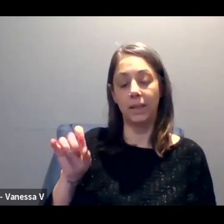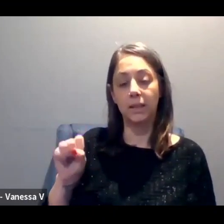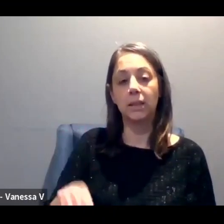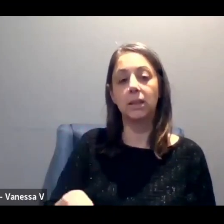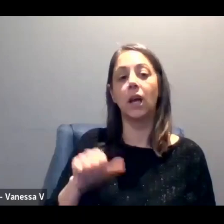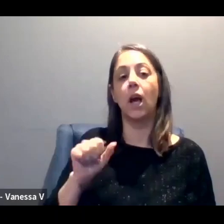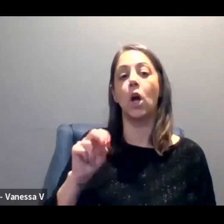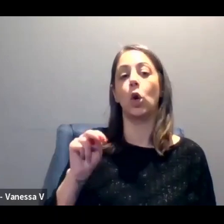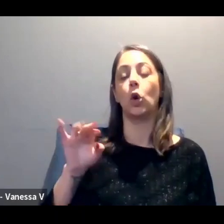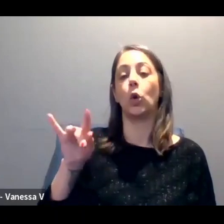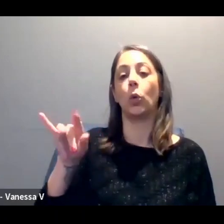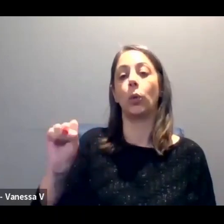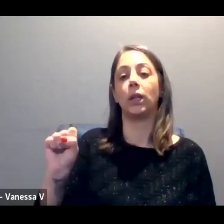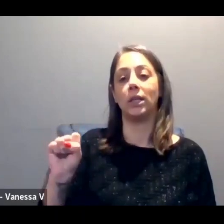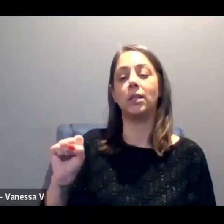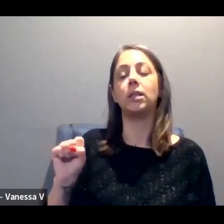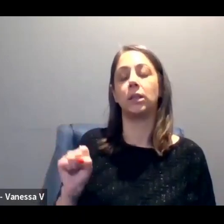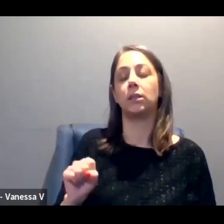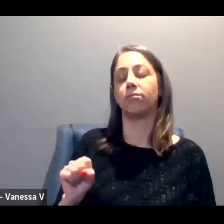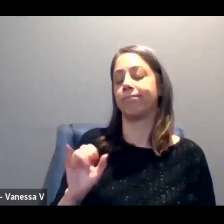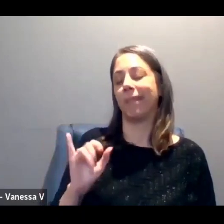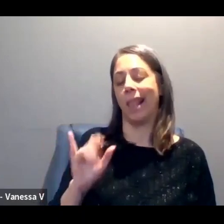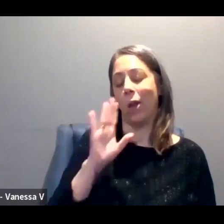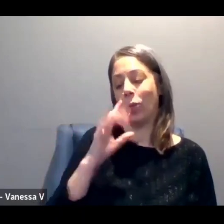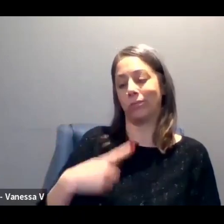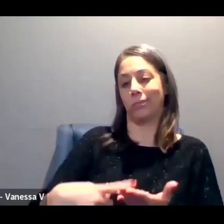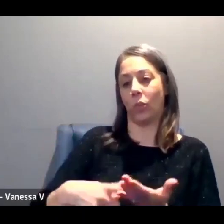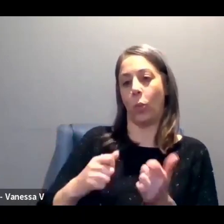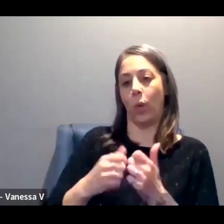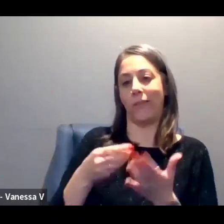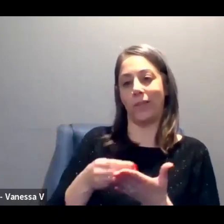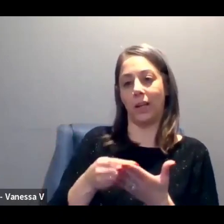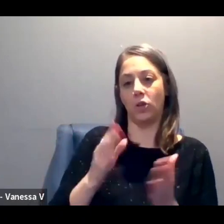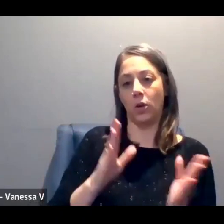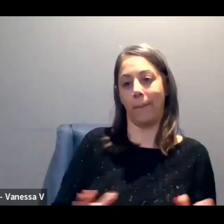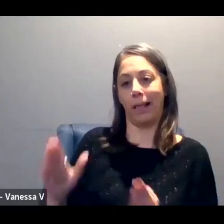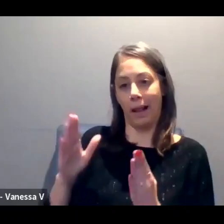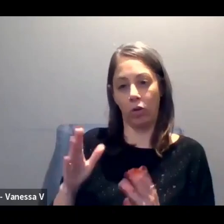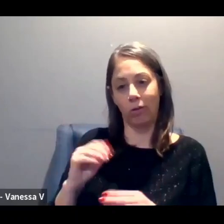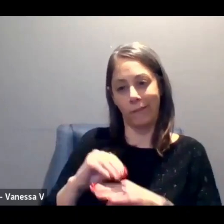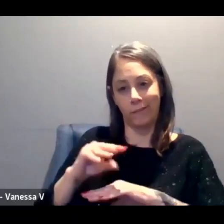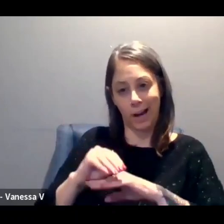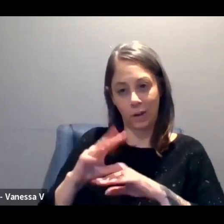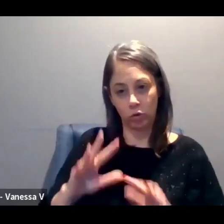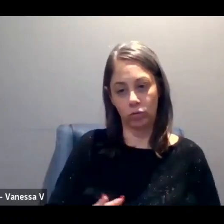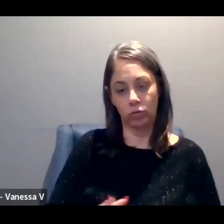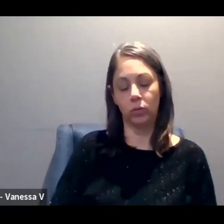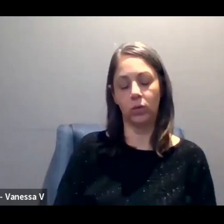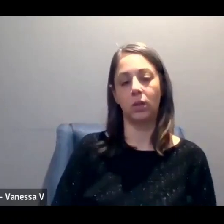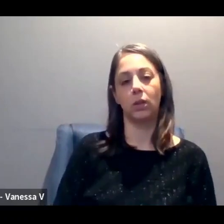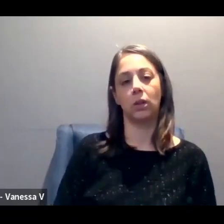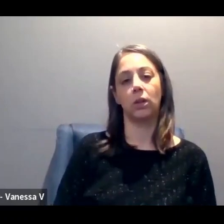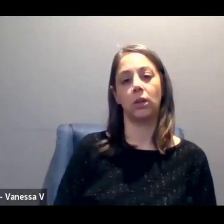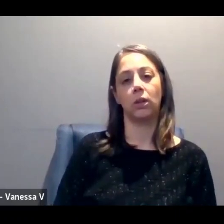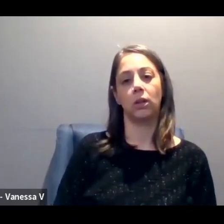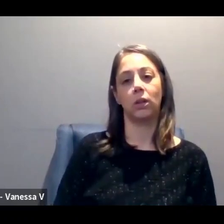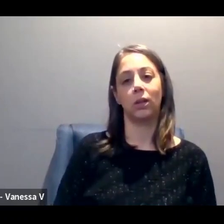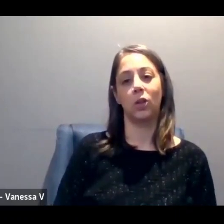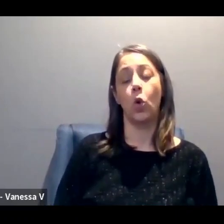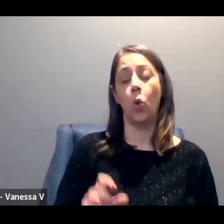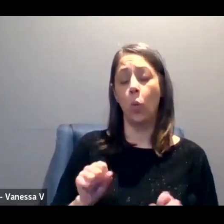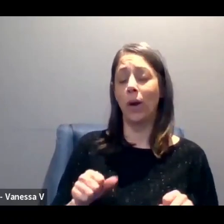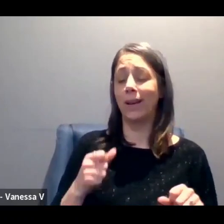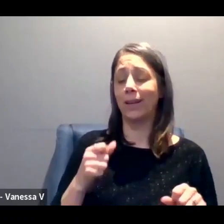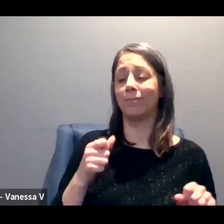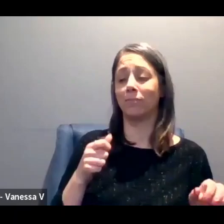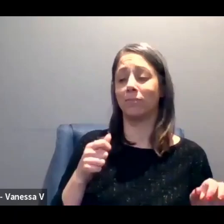that you would be talking to with your financial planner or advisor. Um, we can take you so far on some of this stuff,